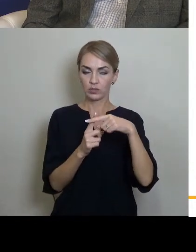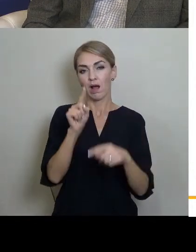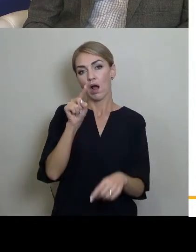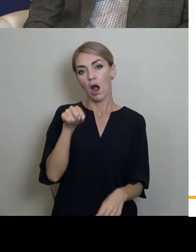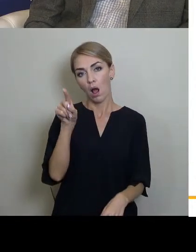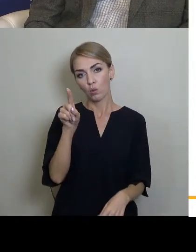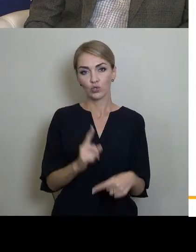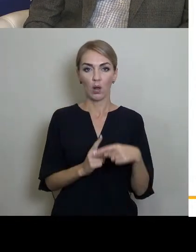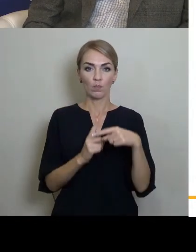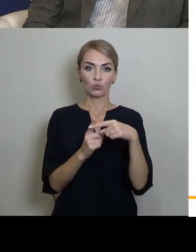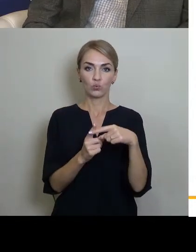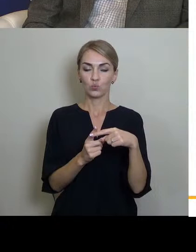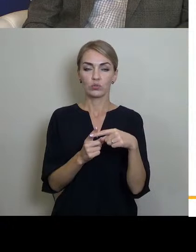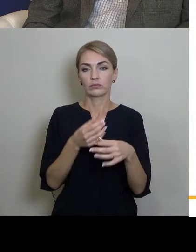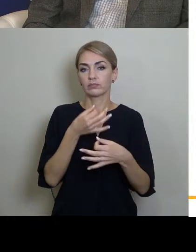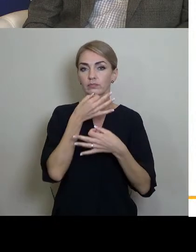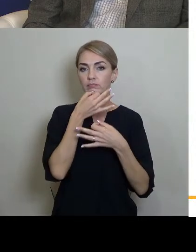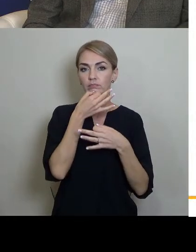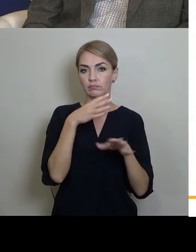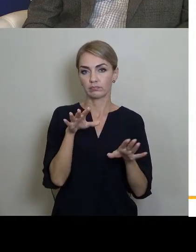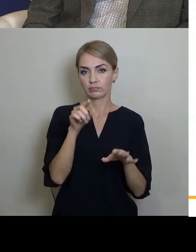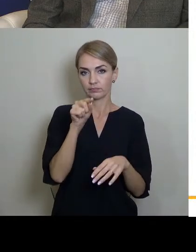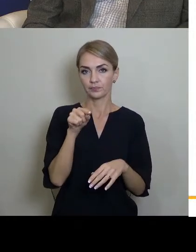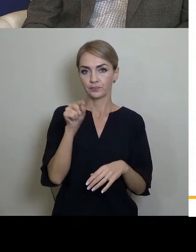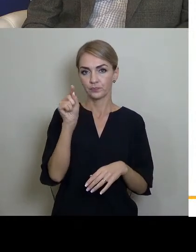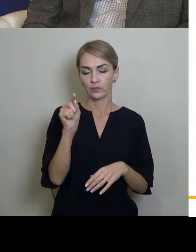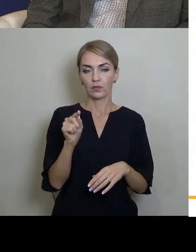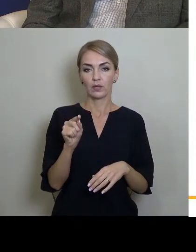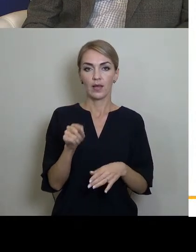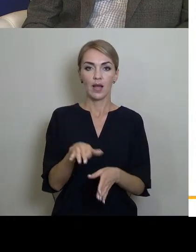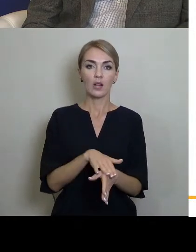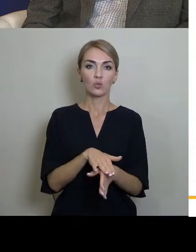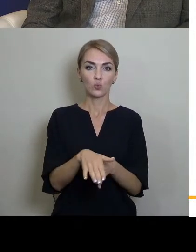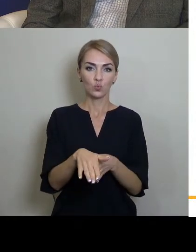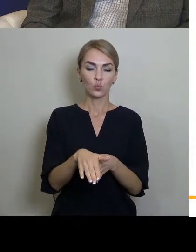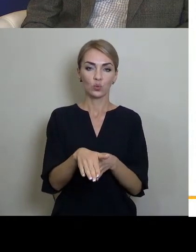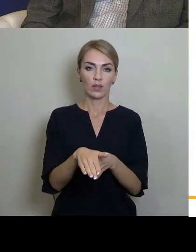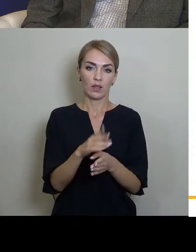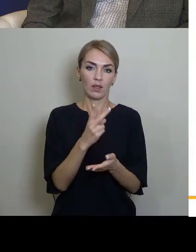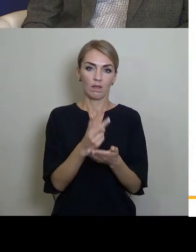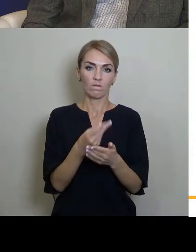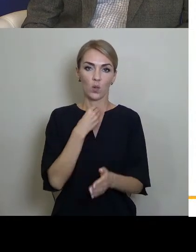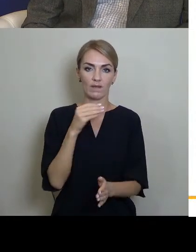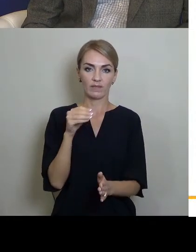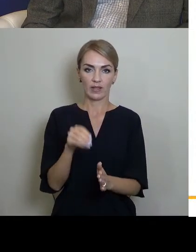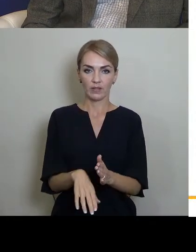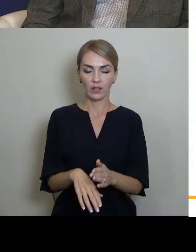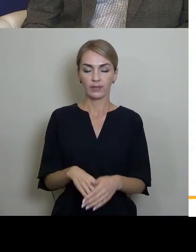the elector. It could be plus or just check or whatever, with